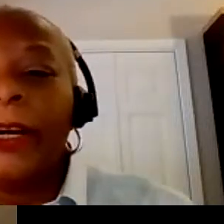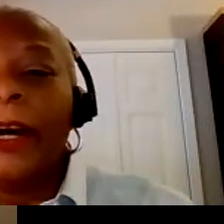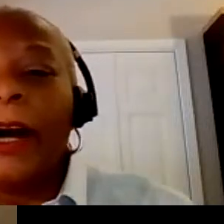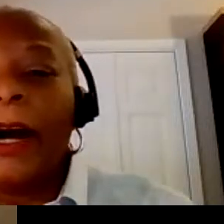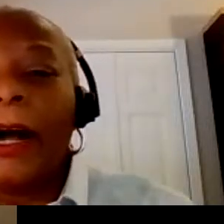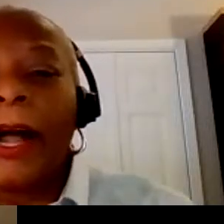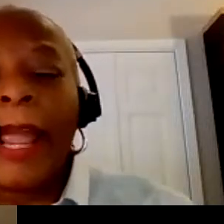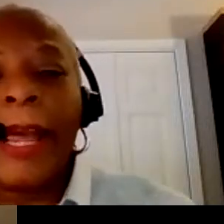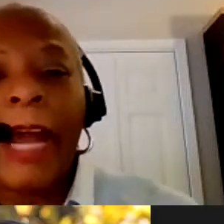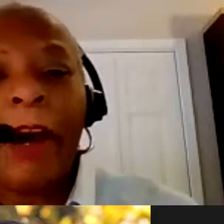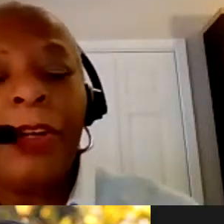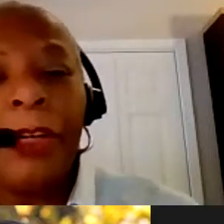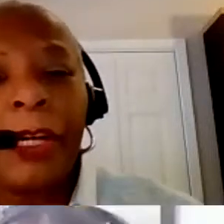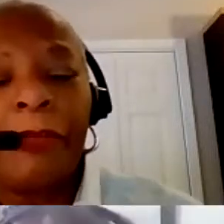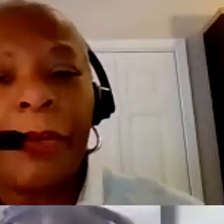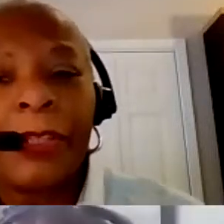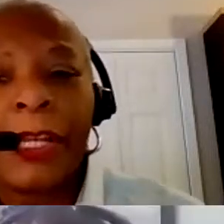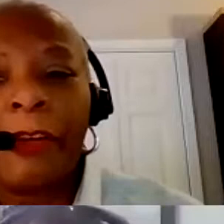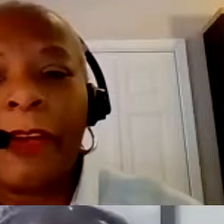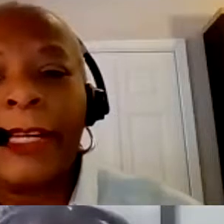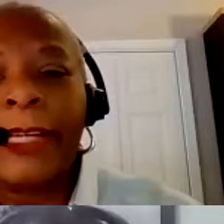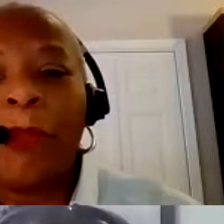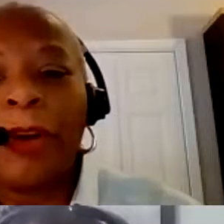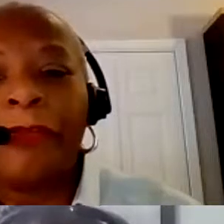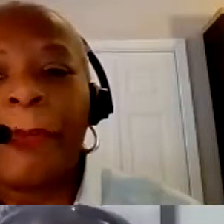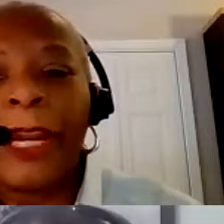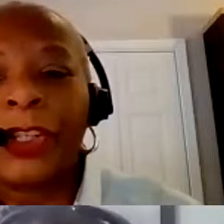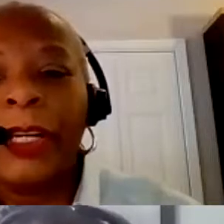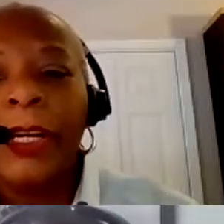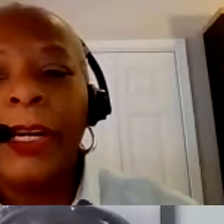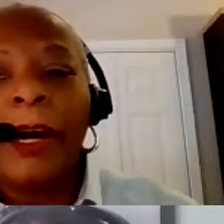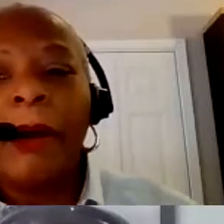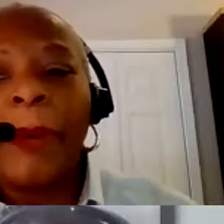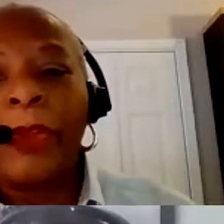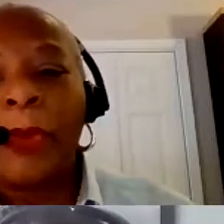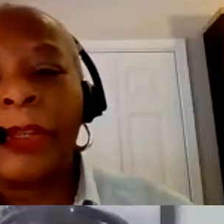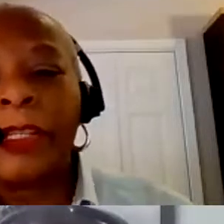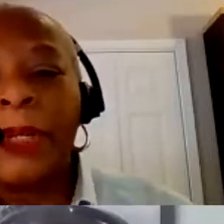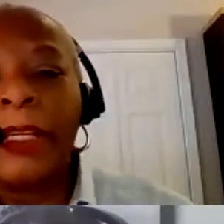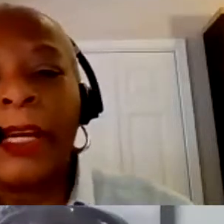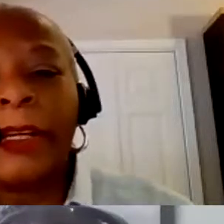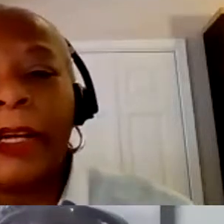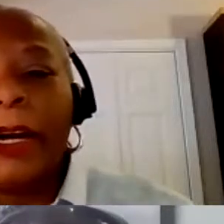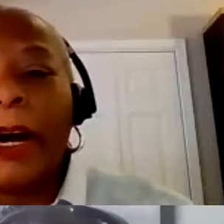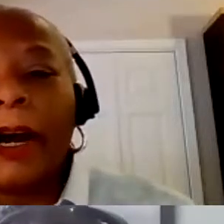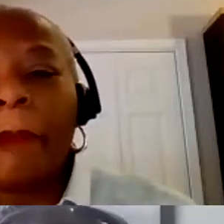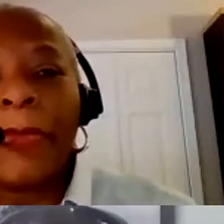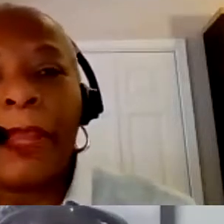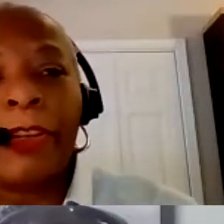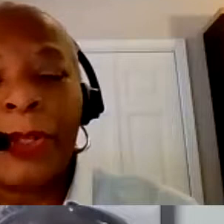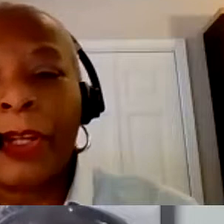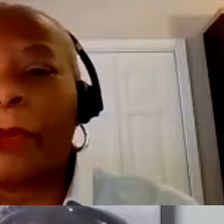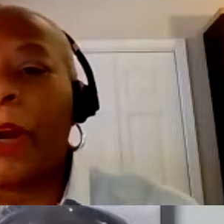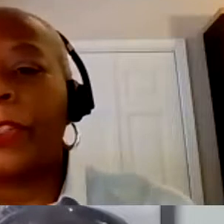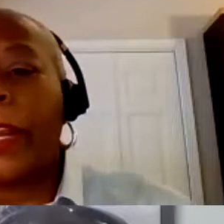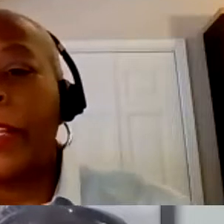project. And how could folks find out more information about the work that's being done in